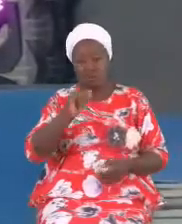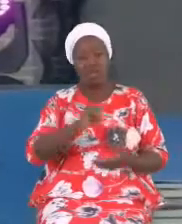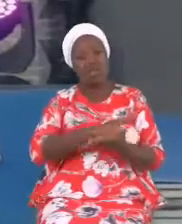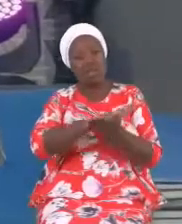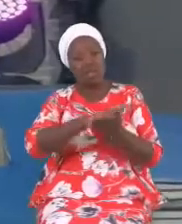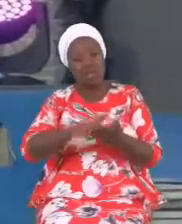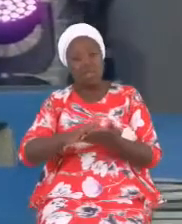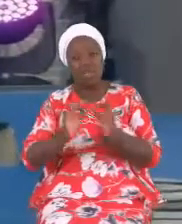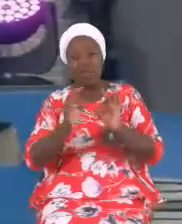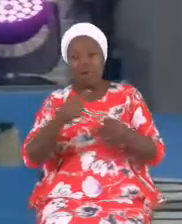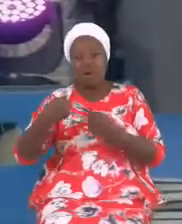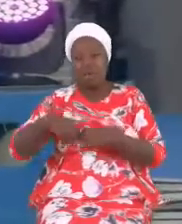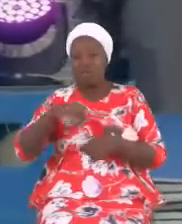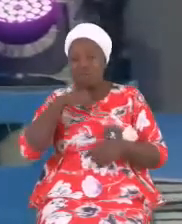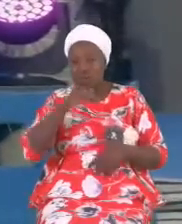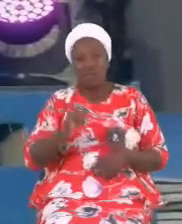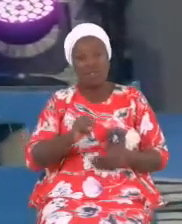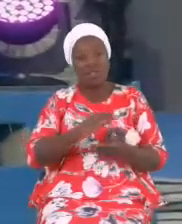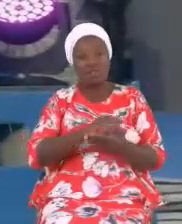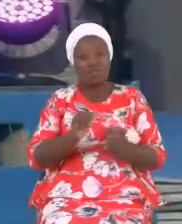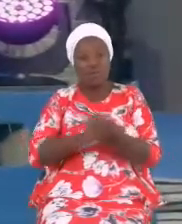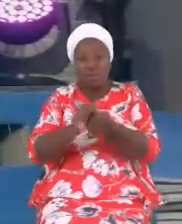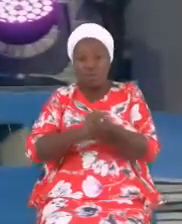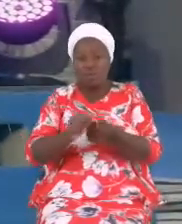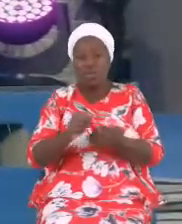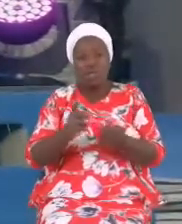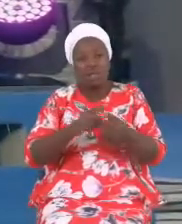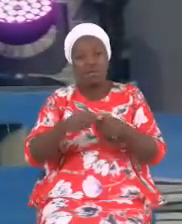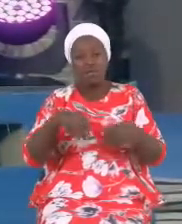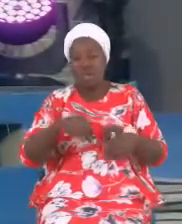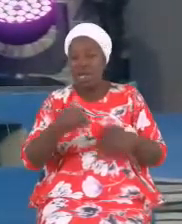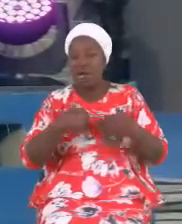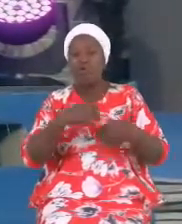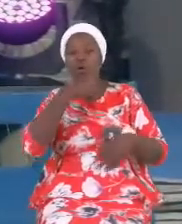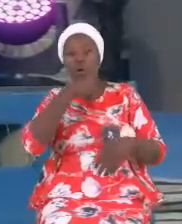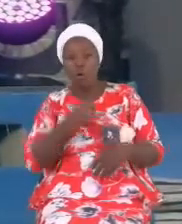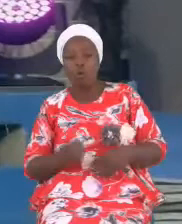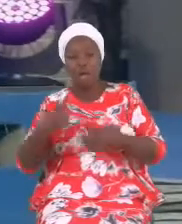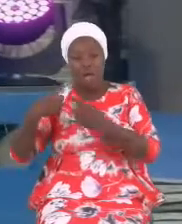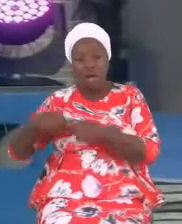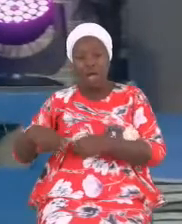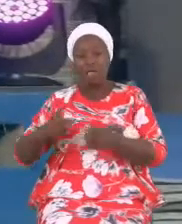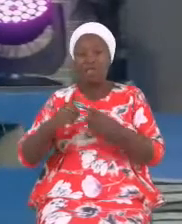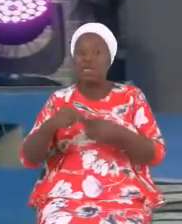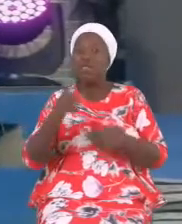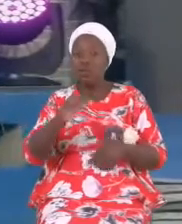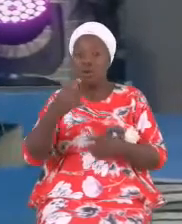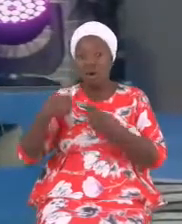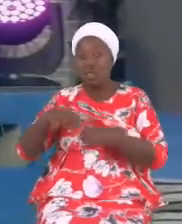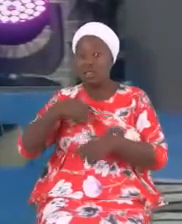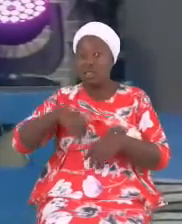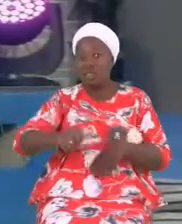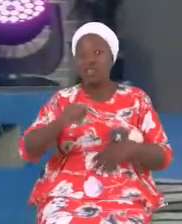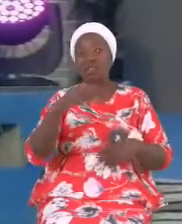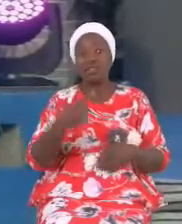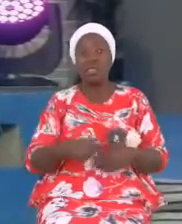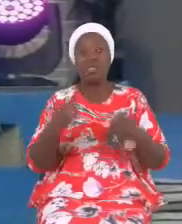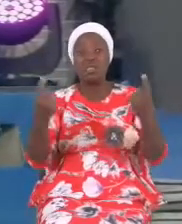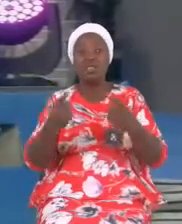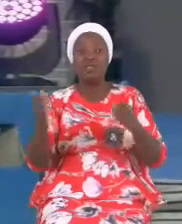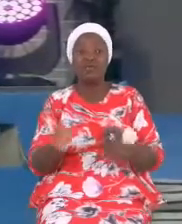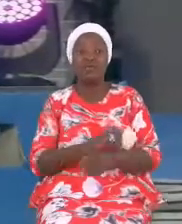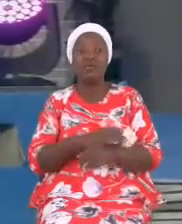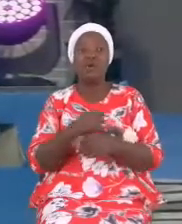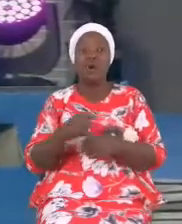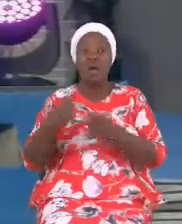been washed, if your heart is there, the old heart, if your heart is still the sinful heart, your heart must